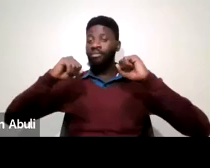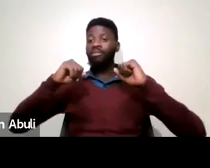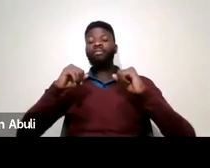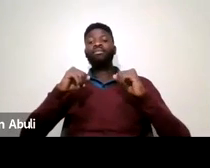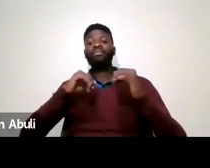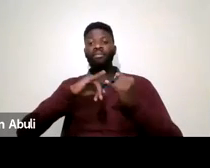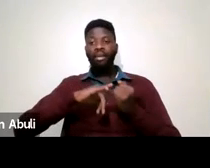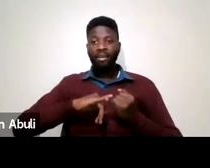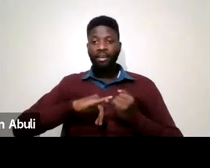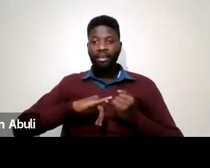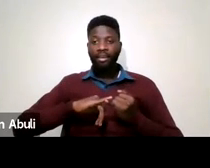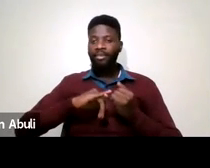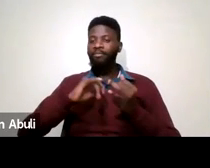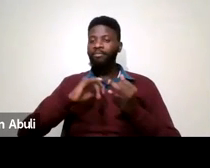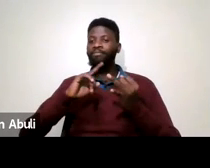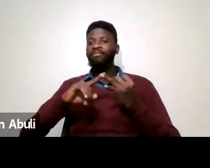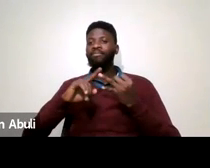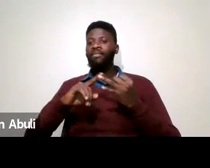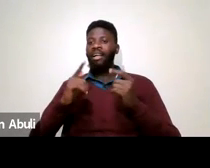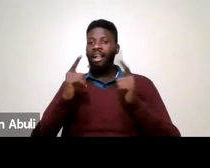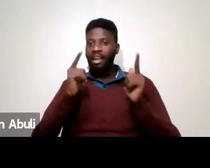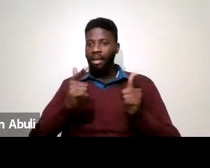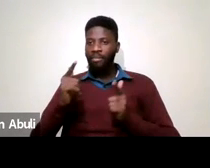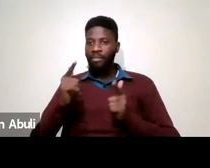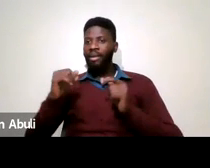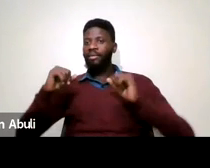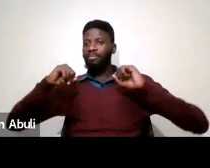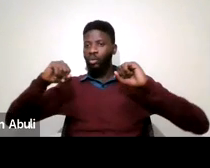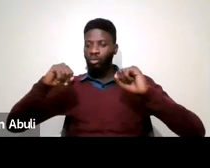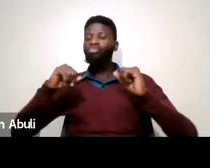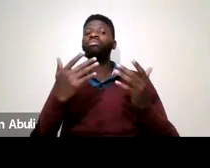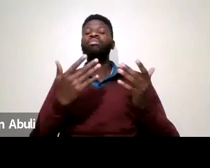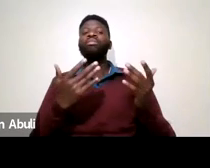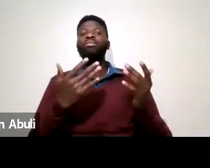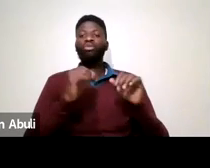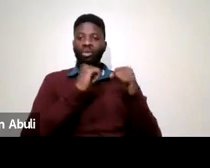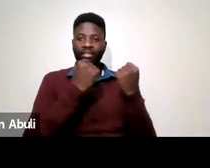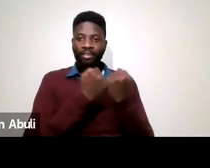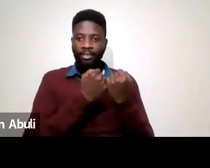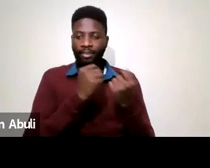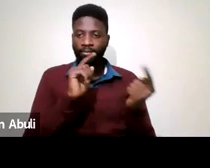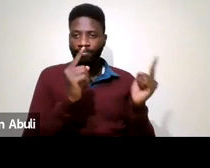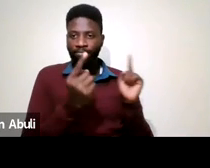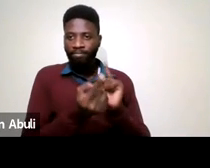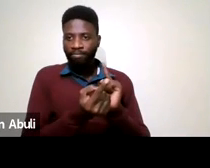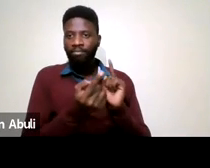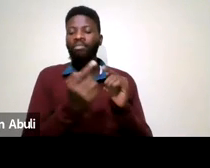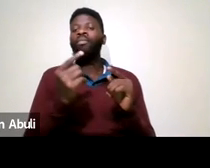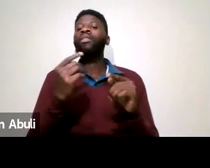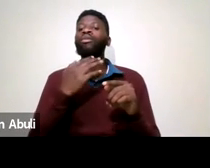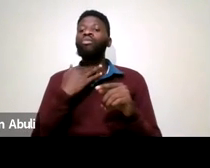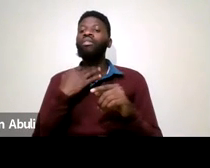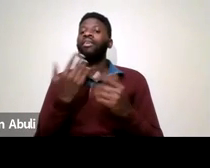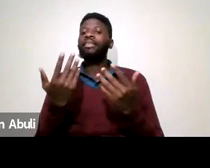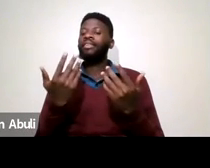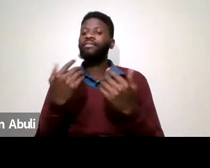want to have big libraries transforming the society. Guys want to have voice and influence for the